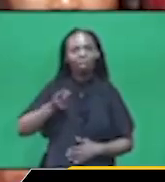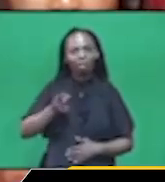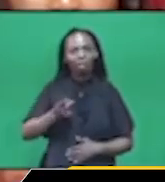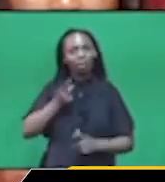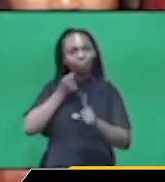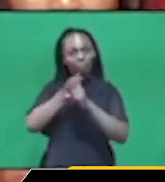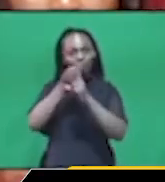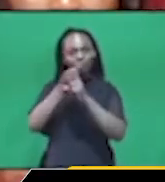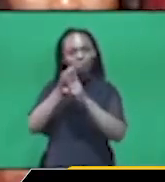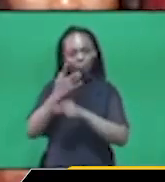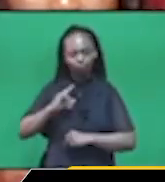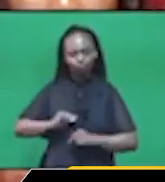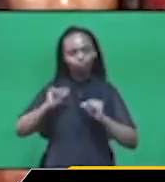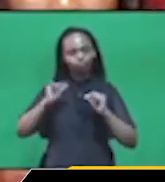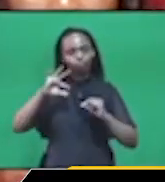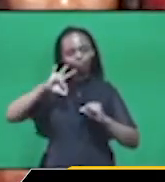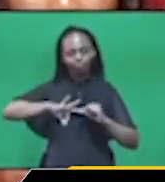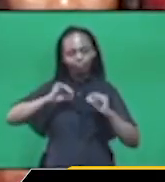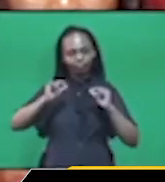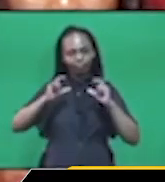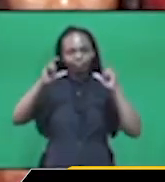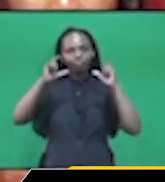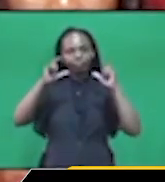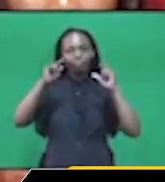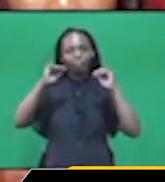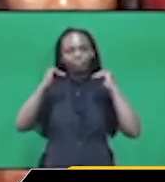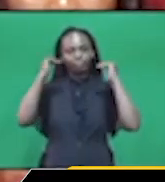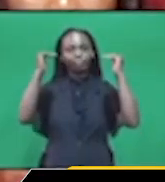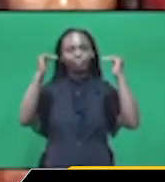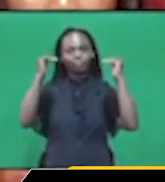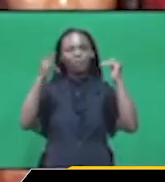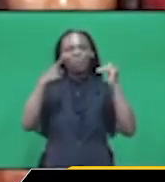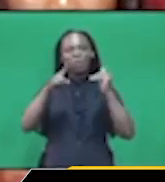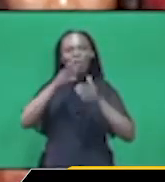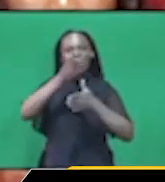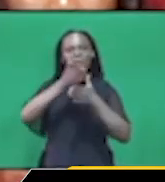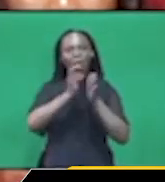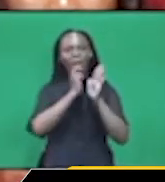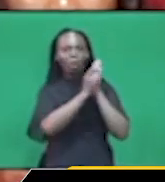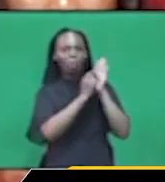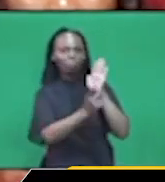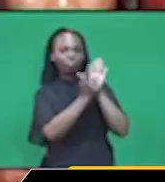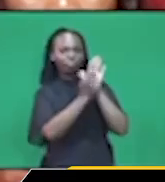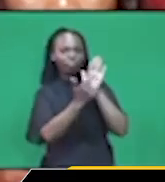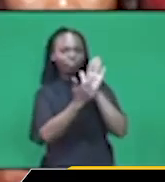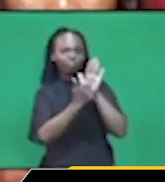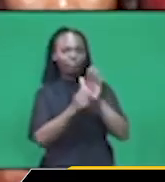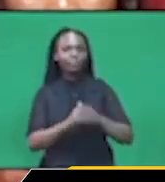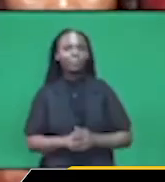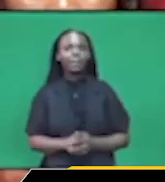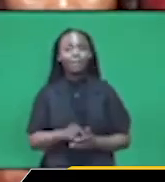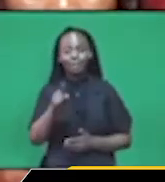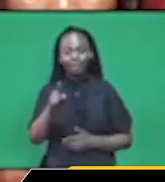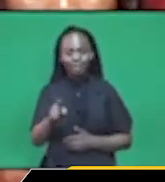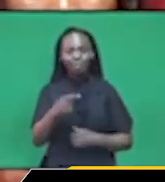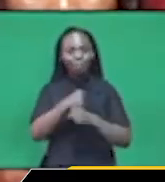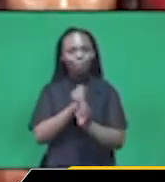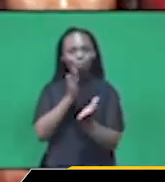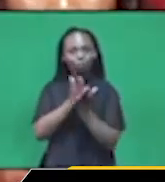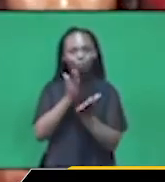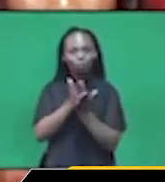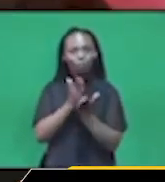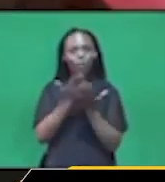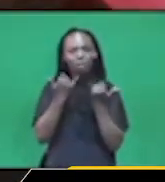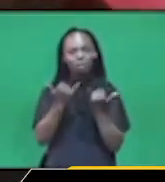practices and discrimination in the workplace, they are sure to rely on unwavering support